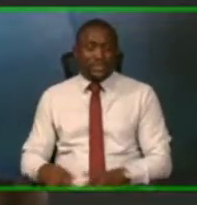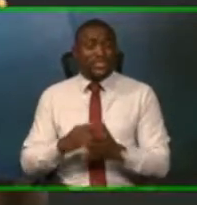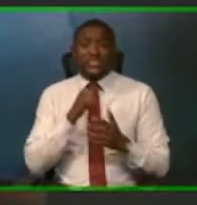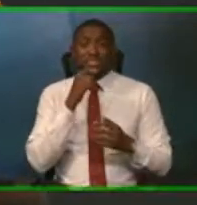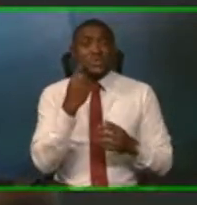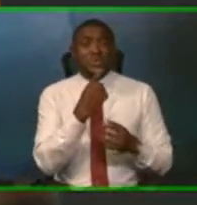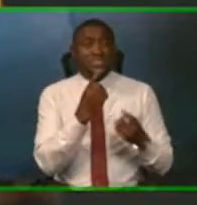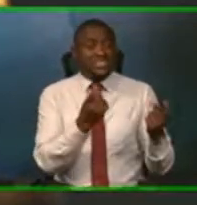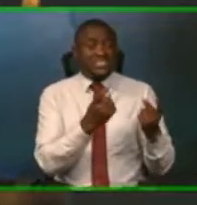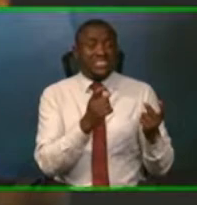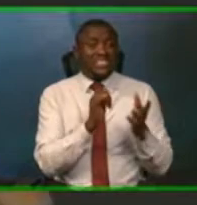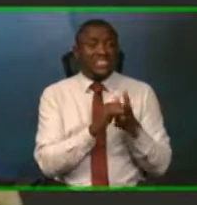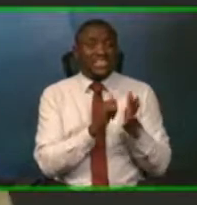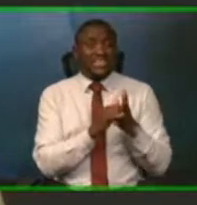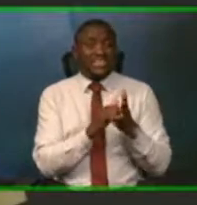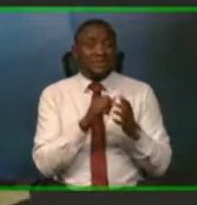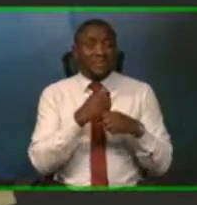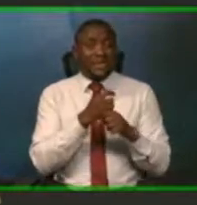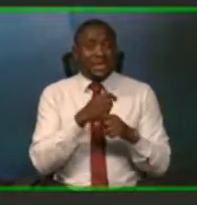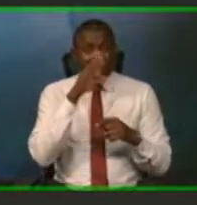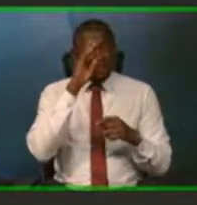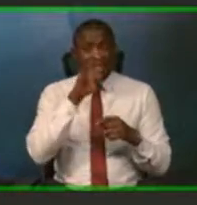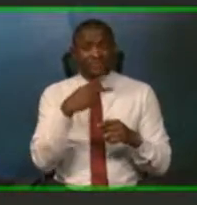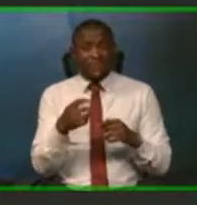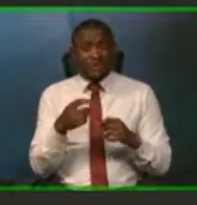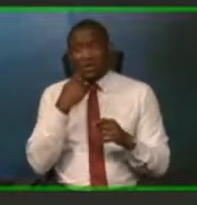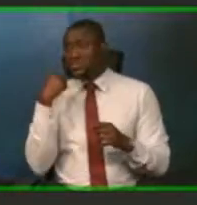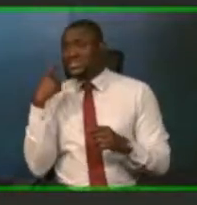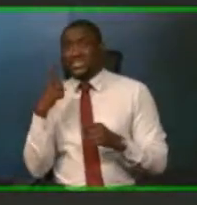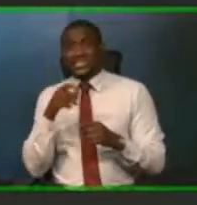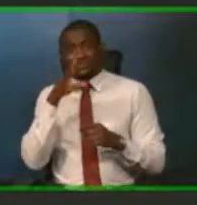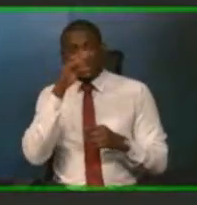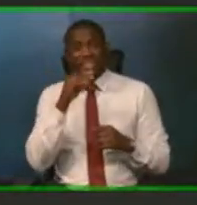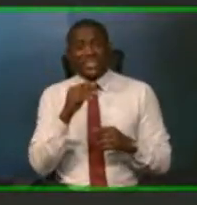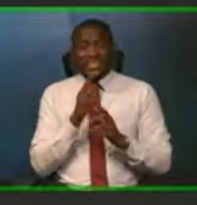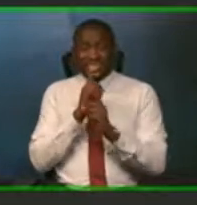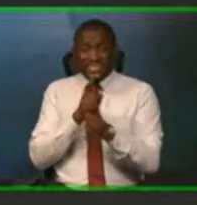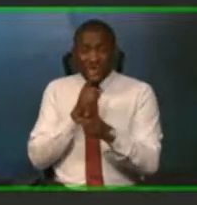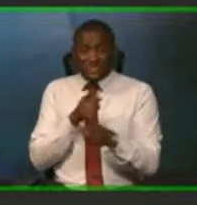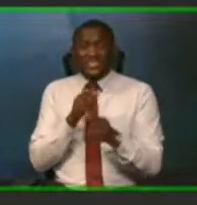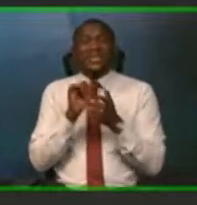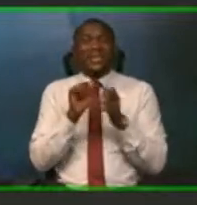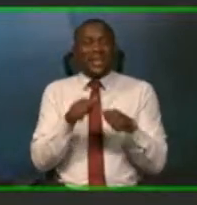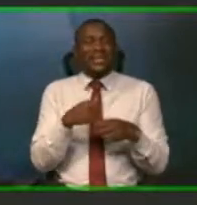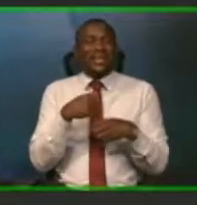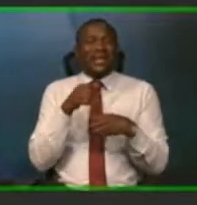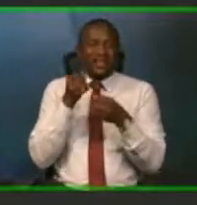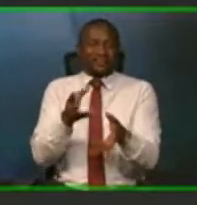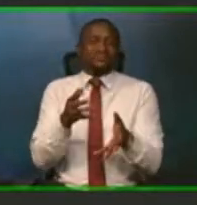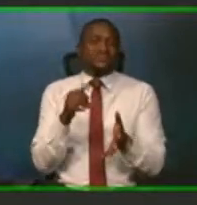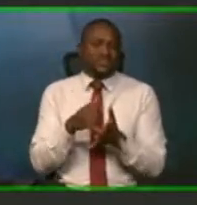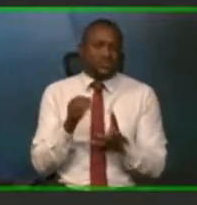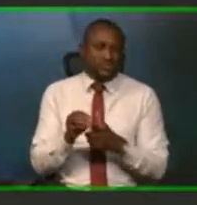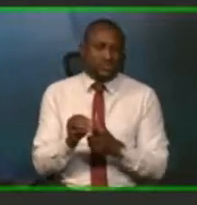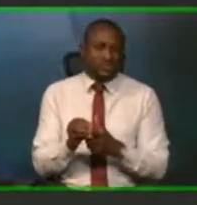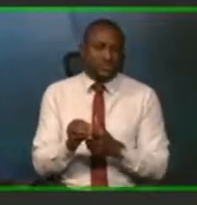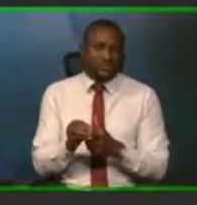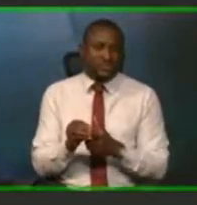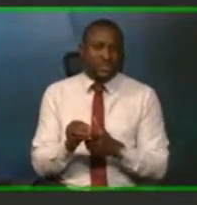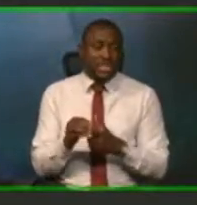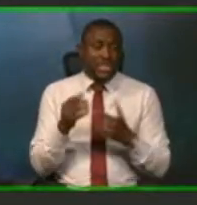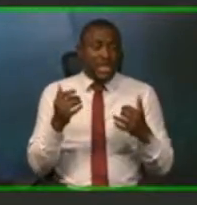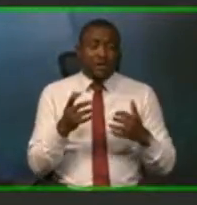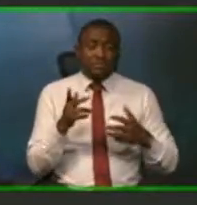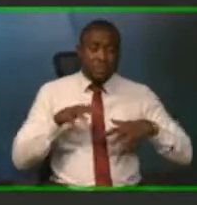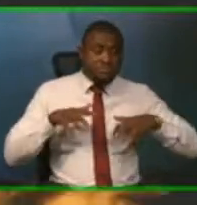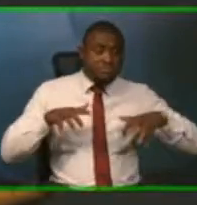men. Results can distract. Here is multiplication happening, and they are telling them, listen, you need to pause what